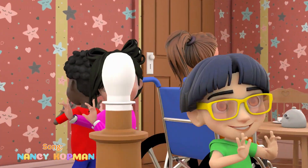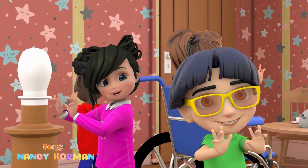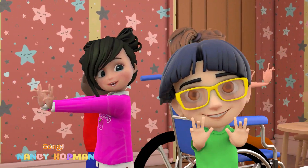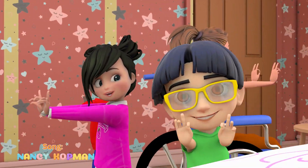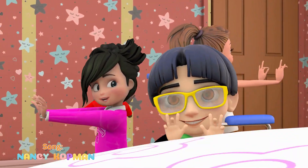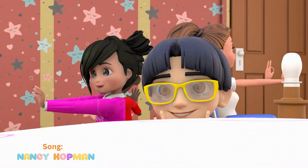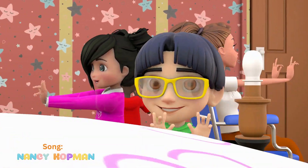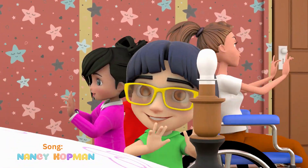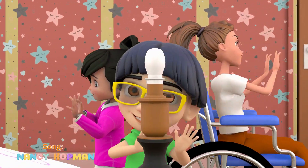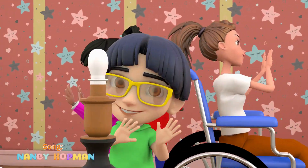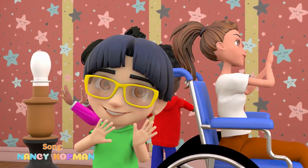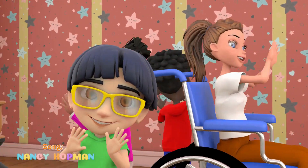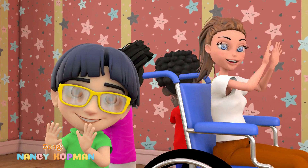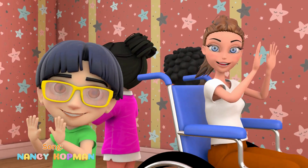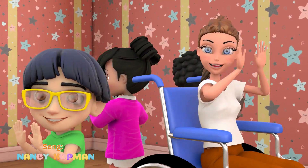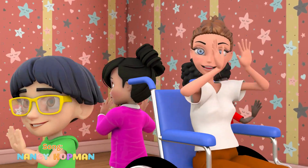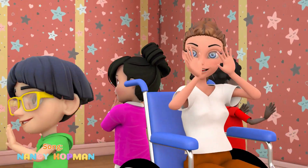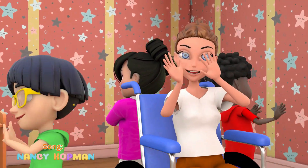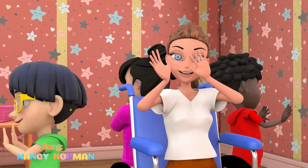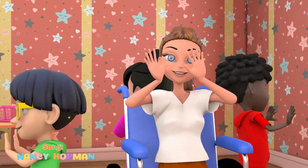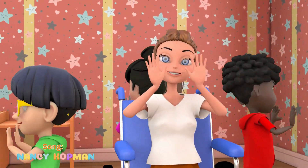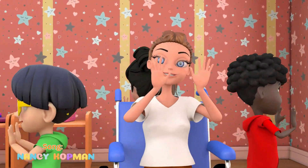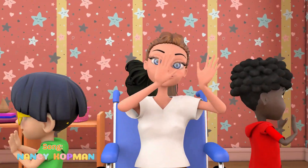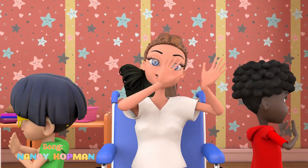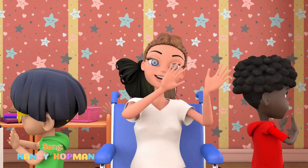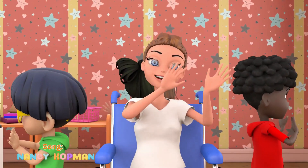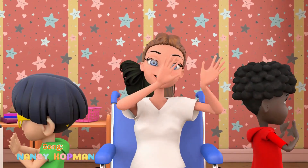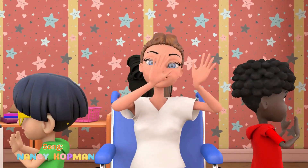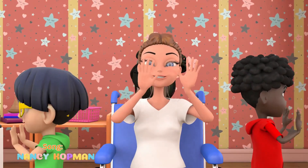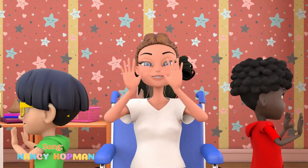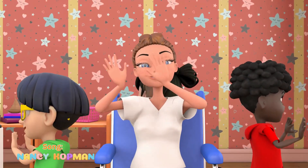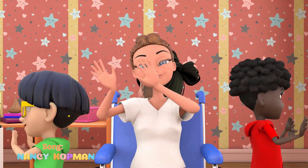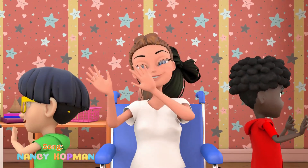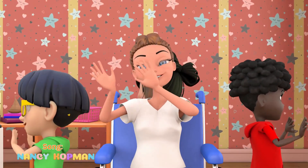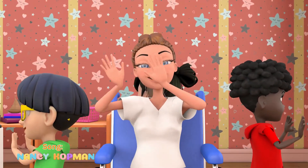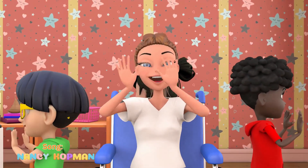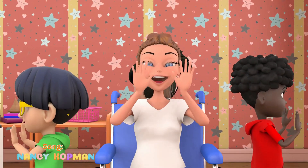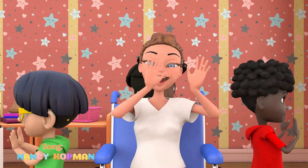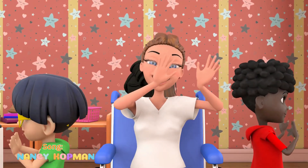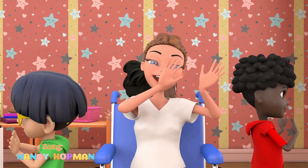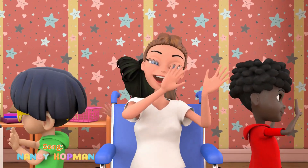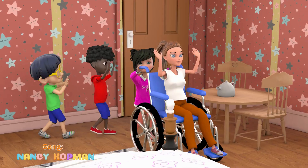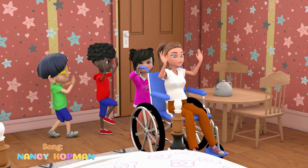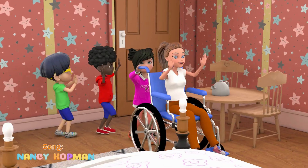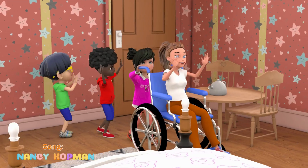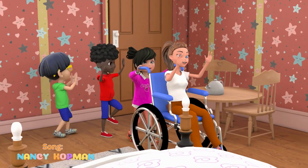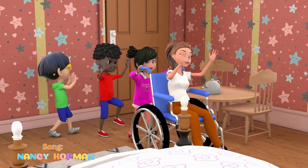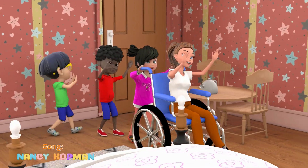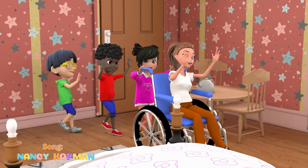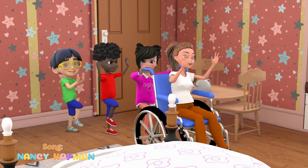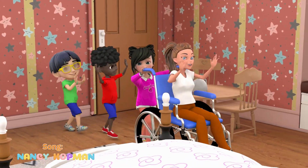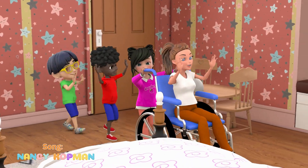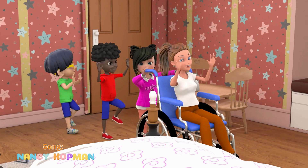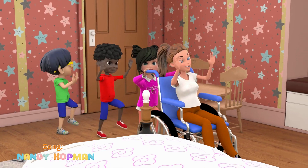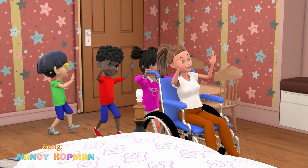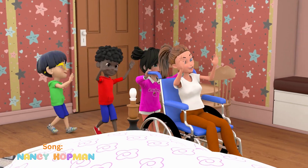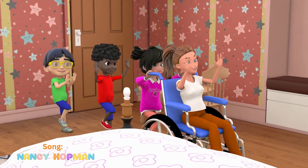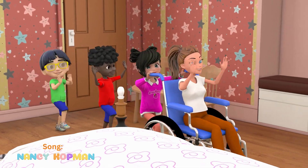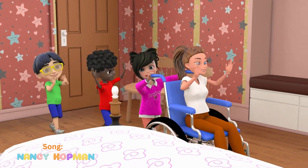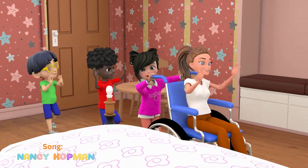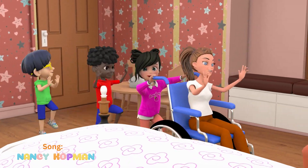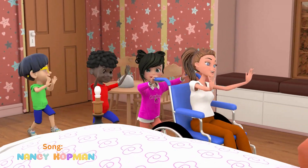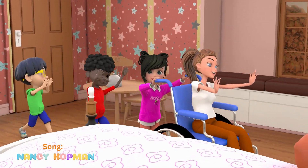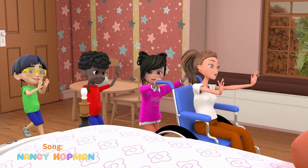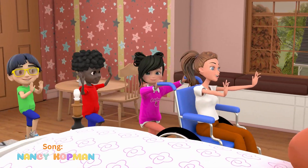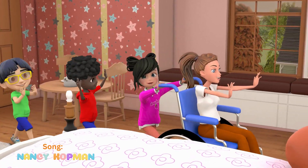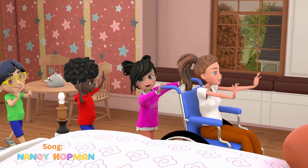showing them to you. There are so many things they can do. These are my fingers. I'm